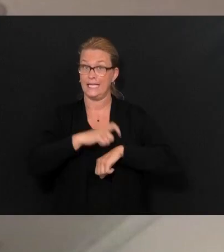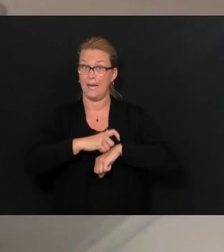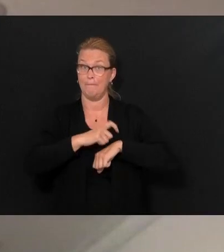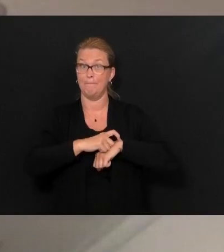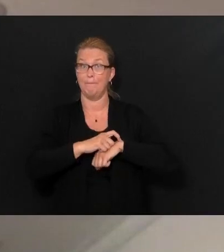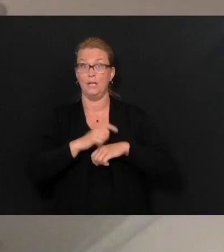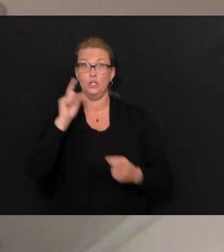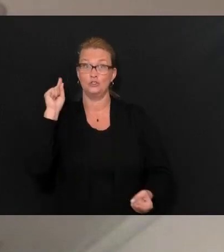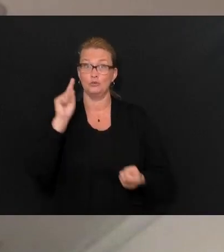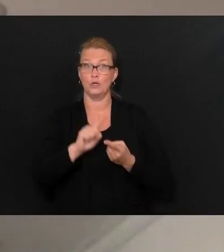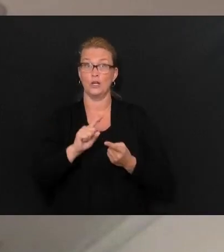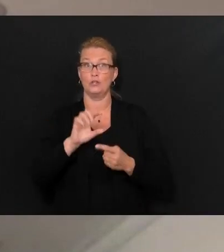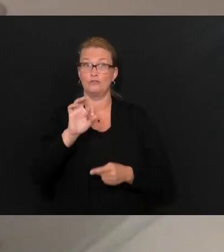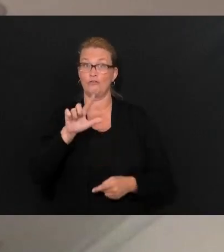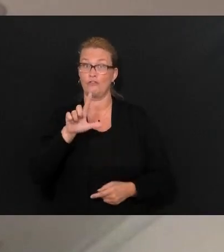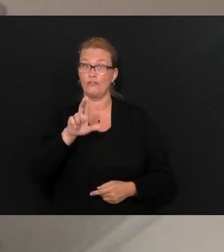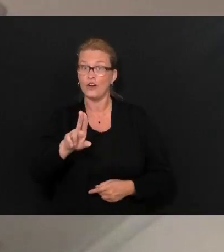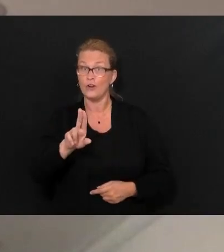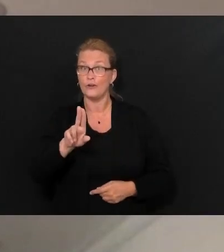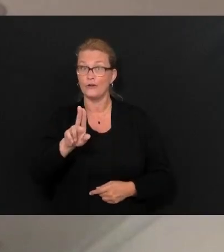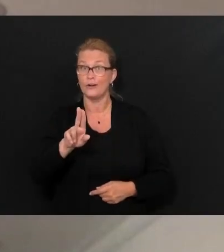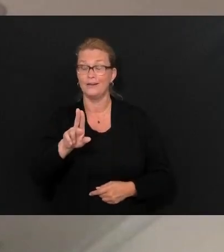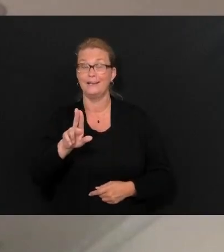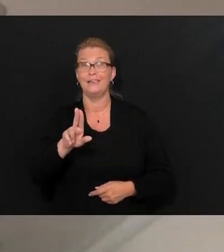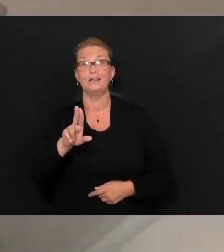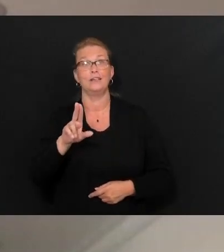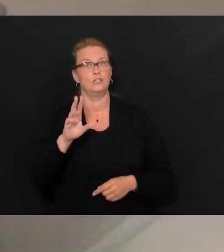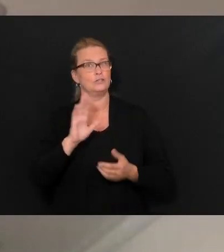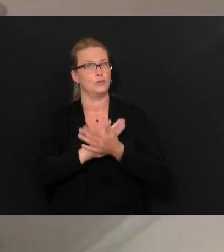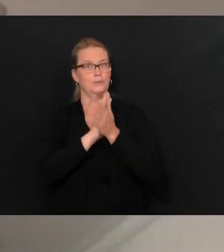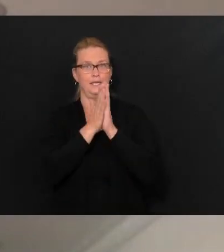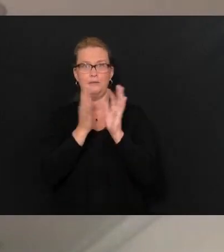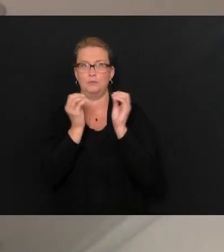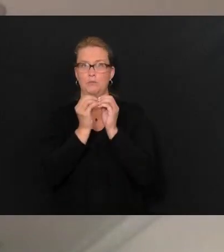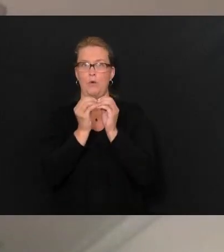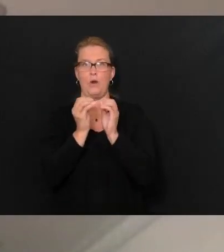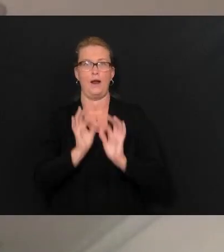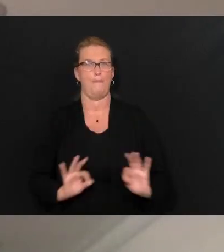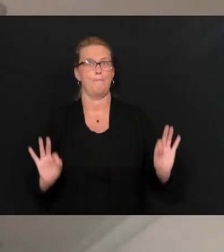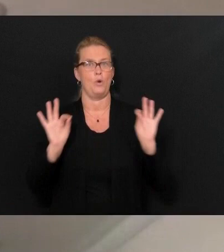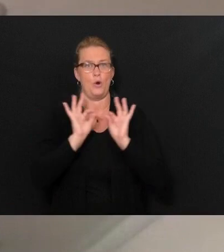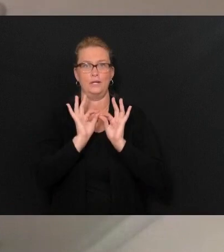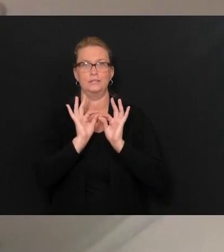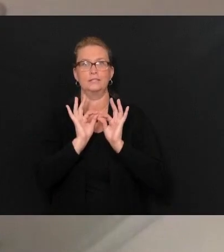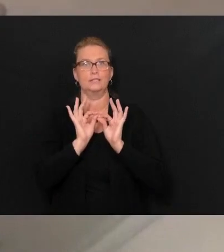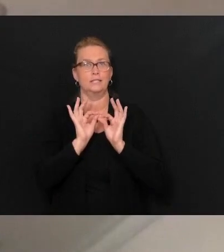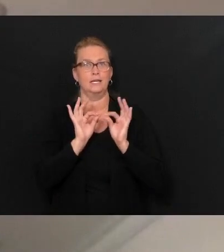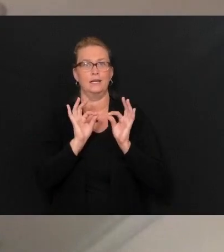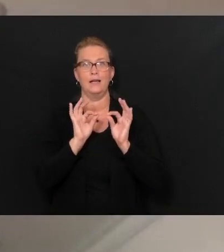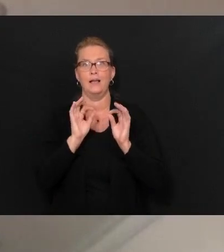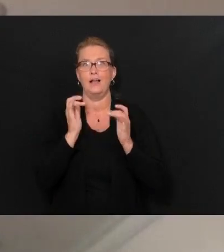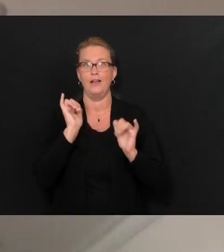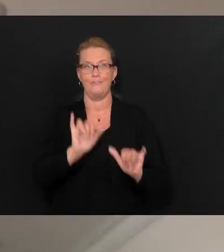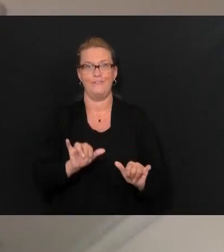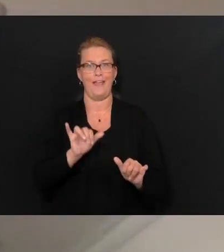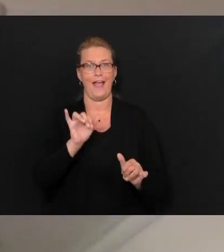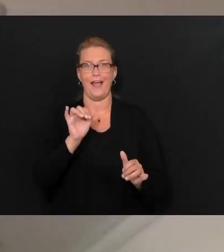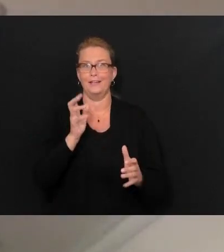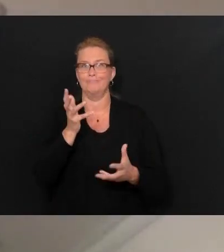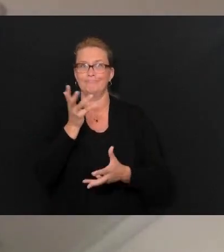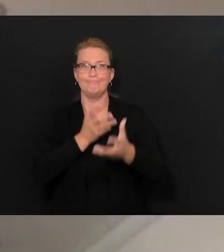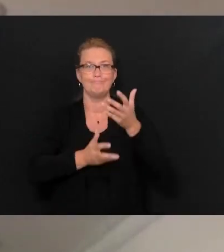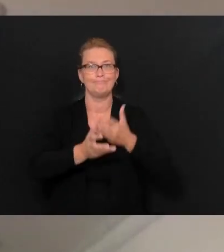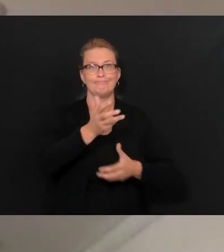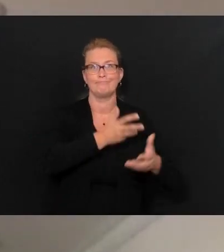the spread of influenza as well. And that becomes even more important about the sort of those interventions and those